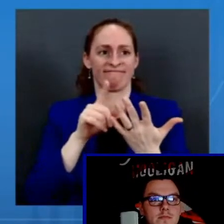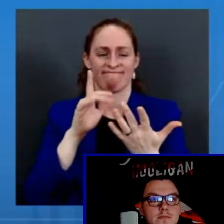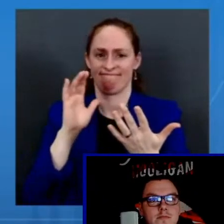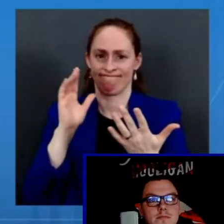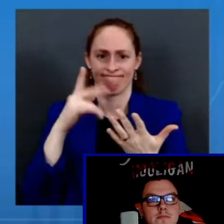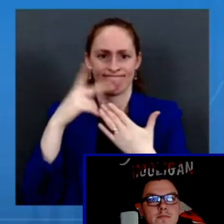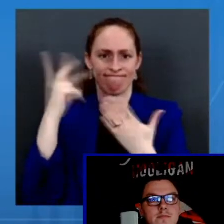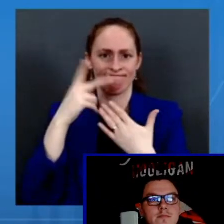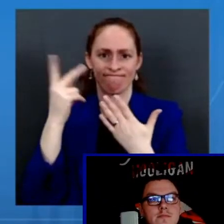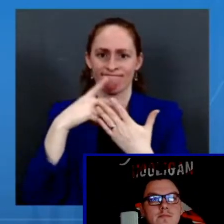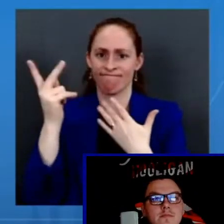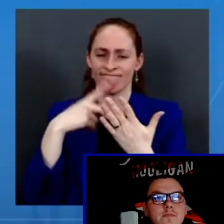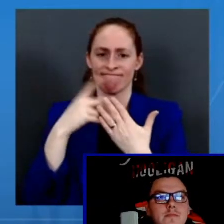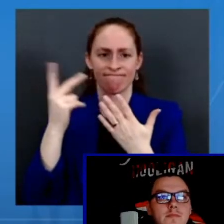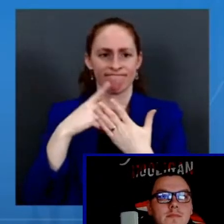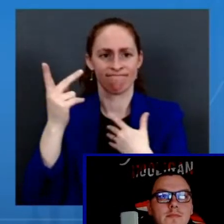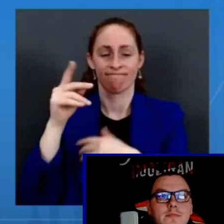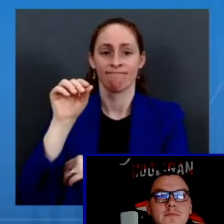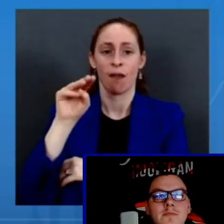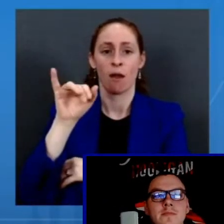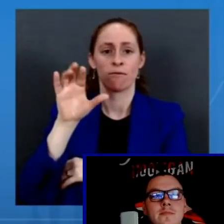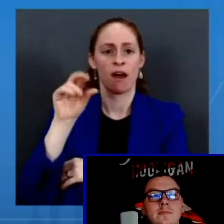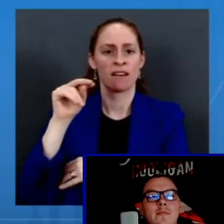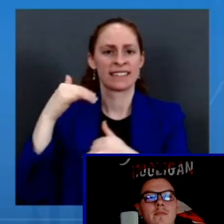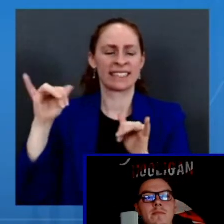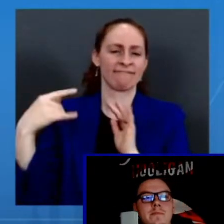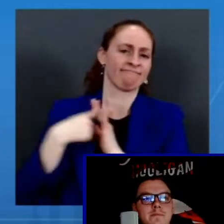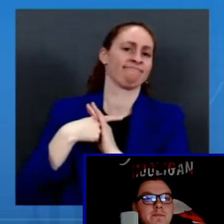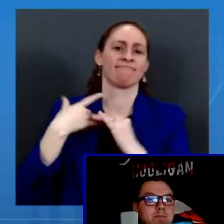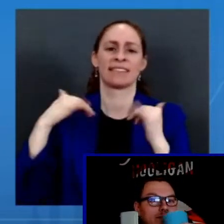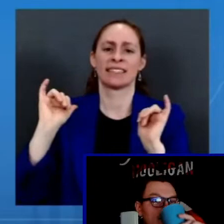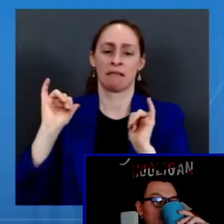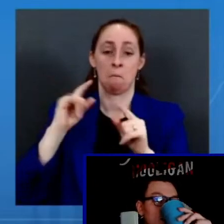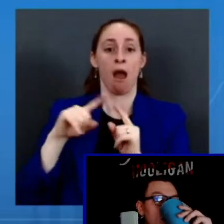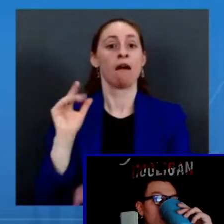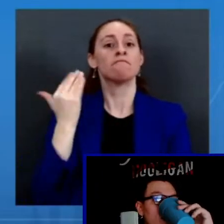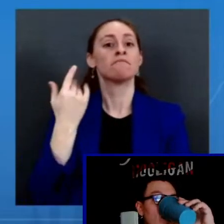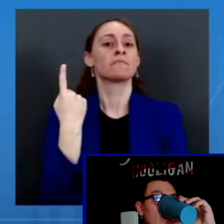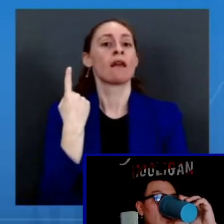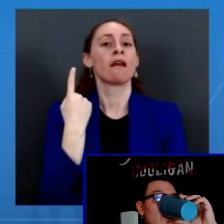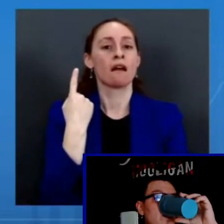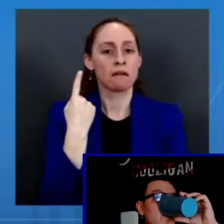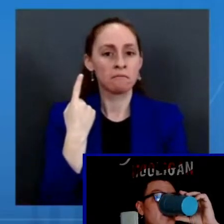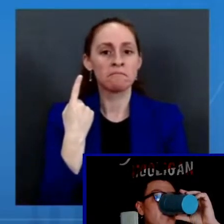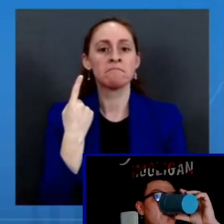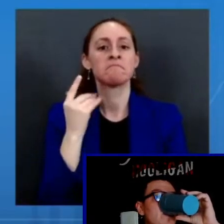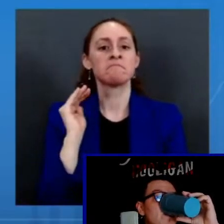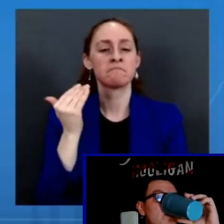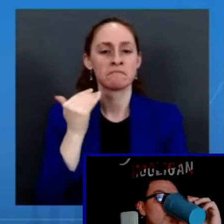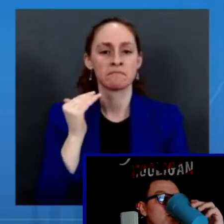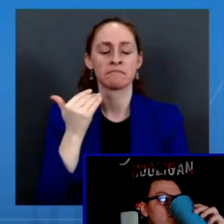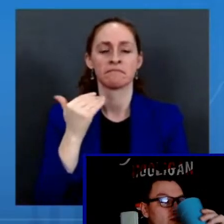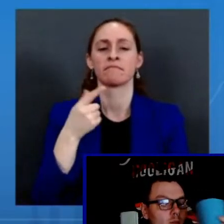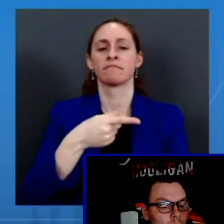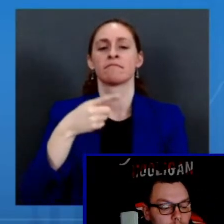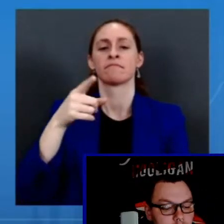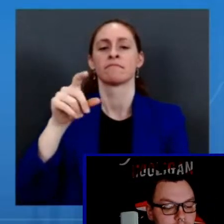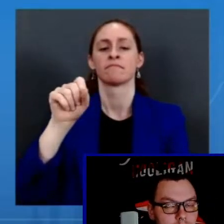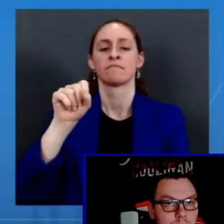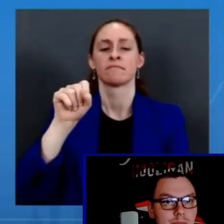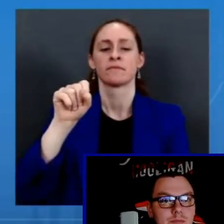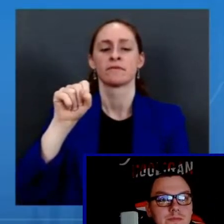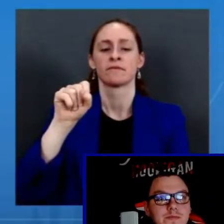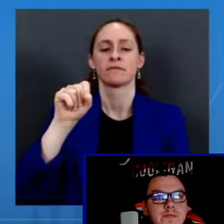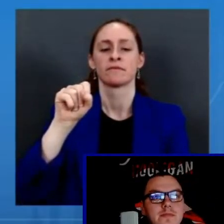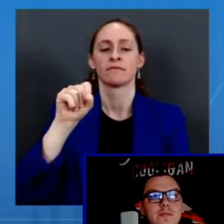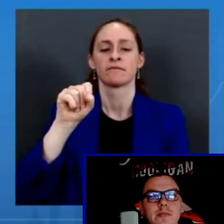sotrovimab, looks like it is well positioned to be used as a treatment against Omicron. And then the